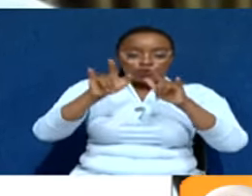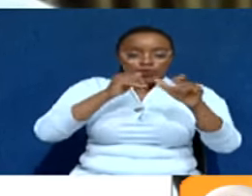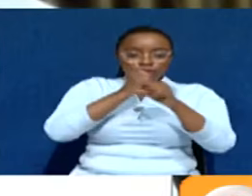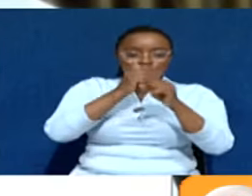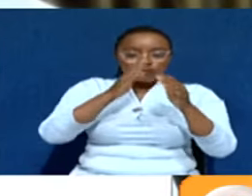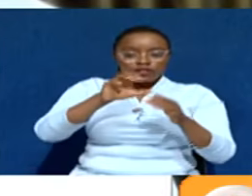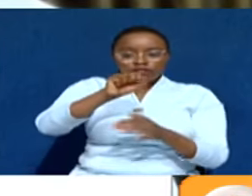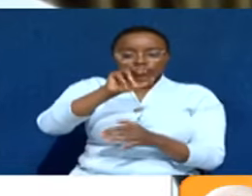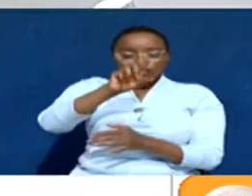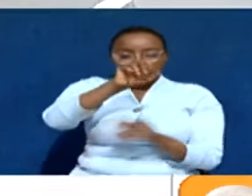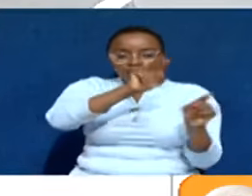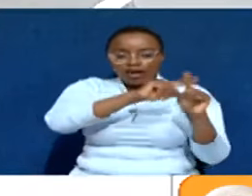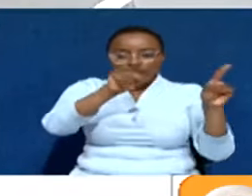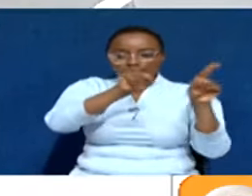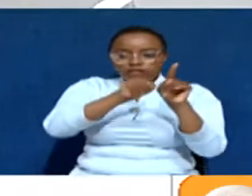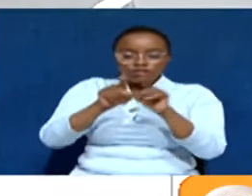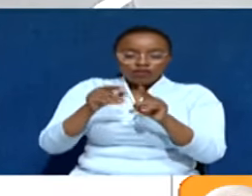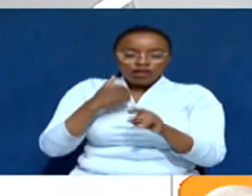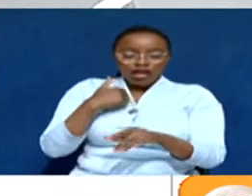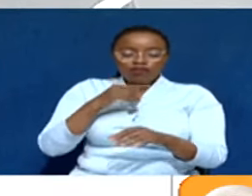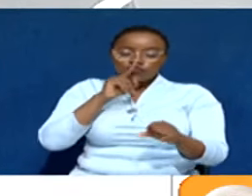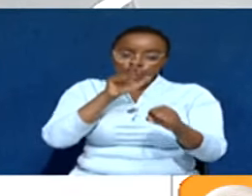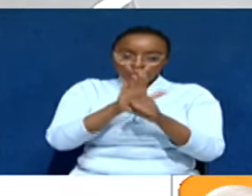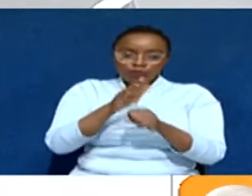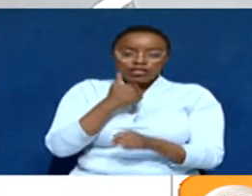Saudi Arabia. Okay, Bonas, yes, real quick.